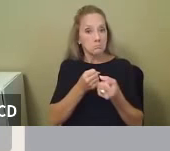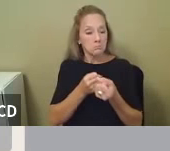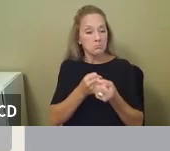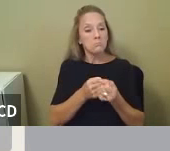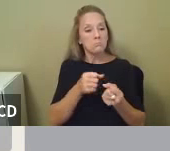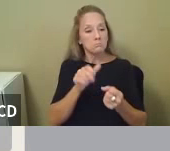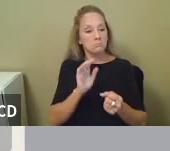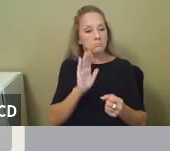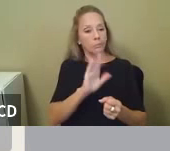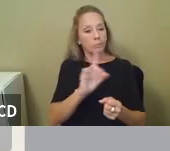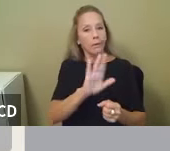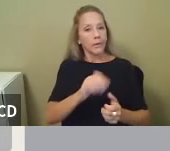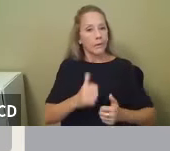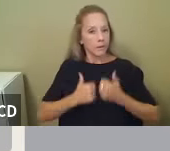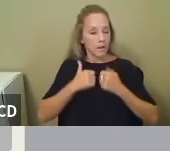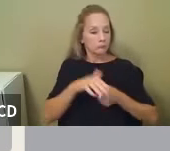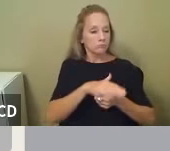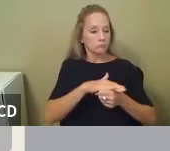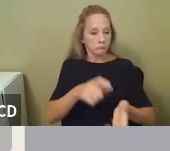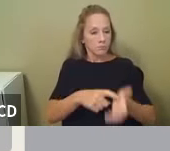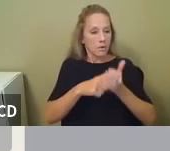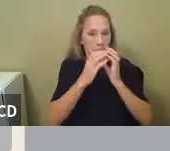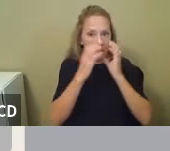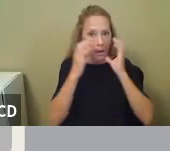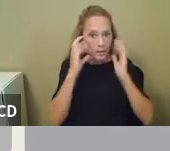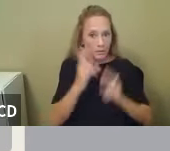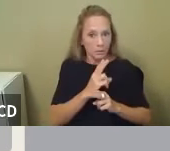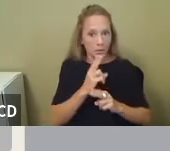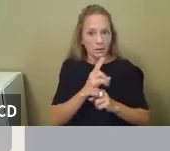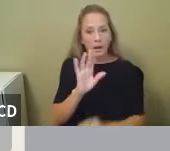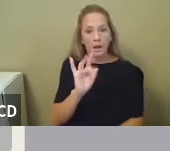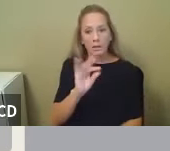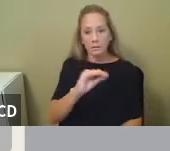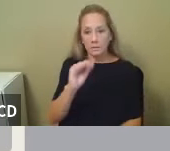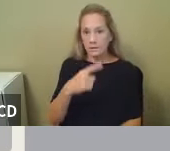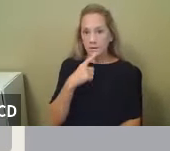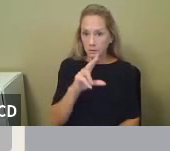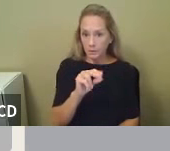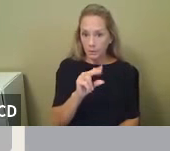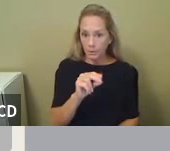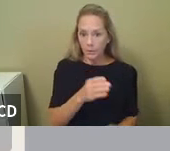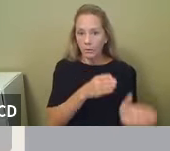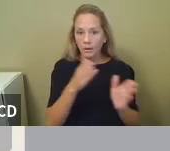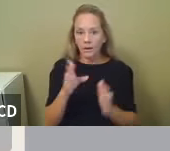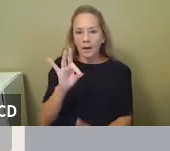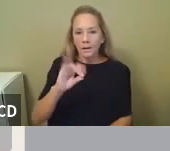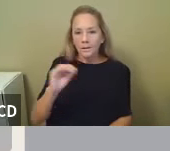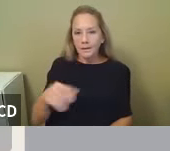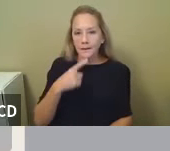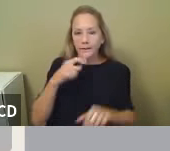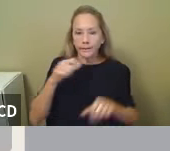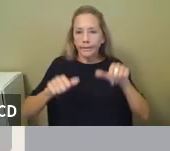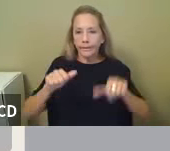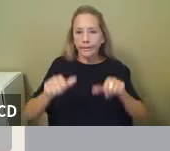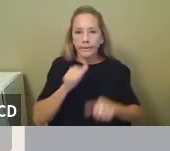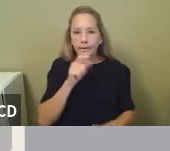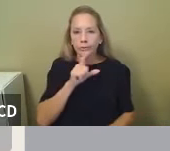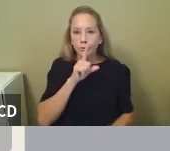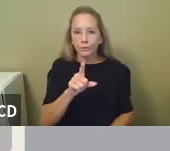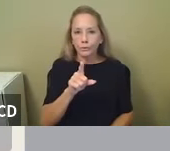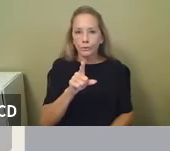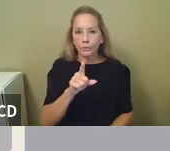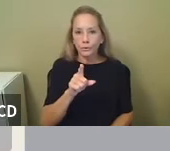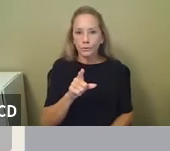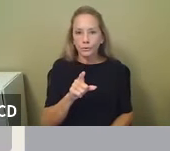mandate. 17 to 18% said no, and 8% said they were not sure in these two waves. And so